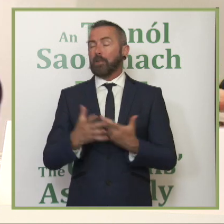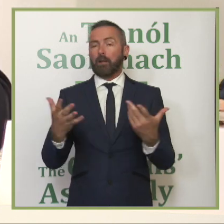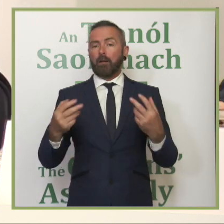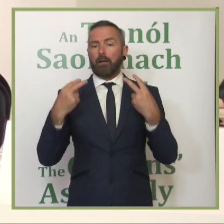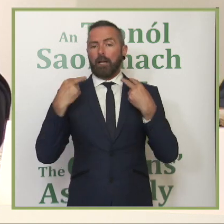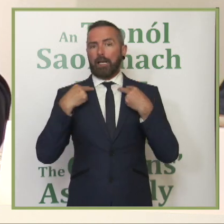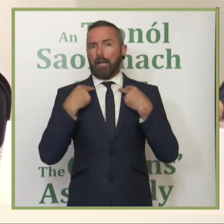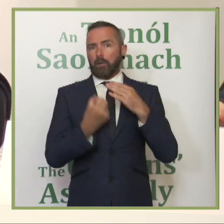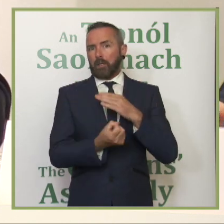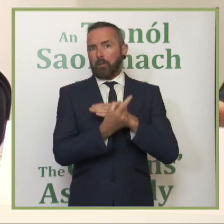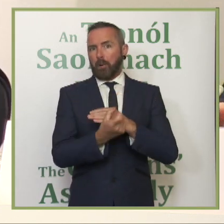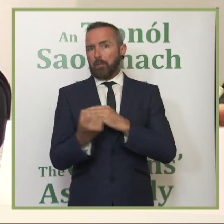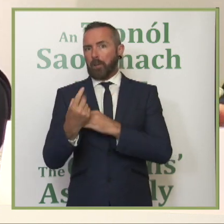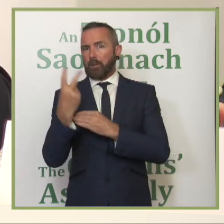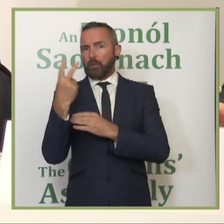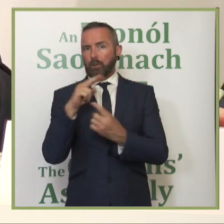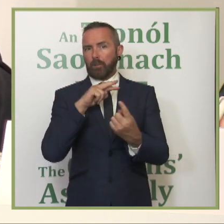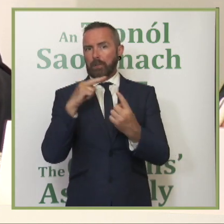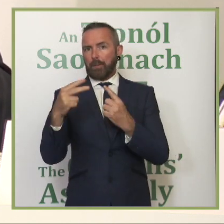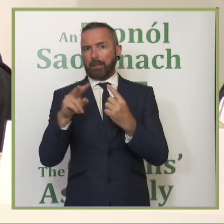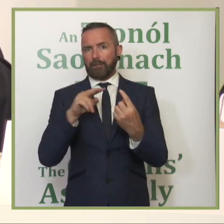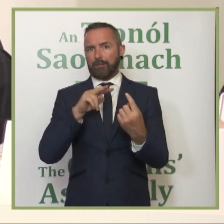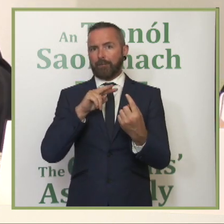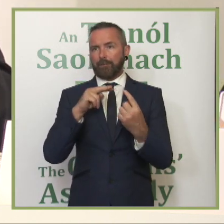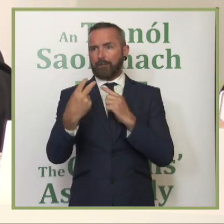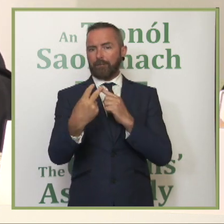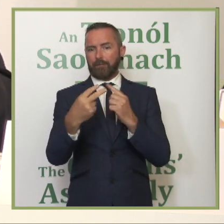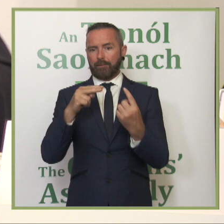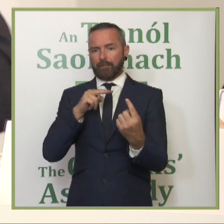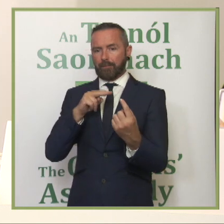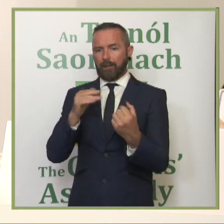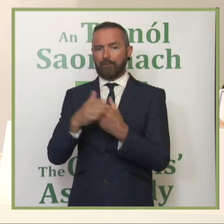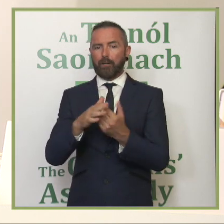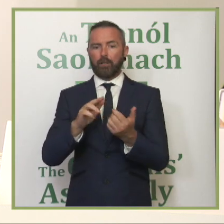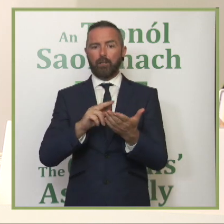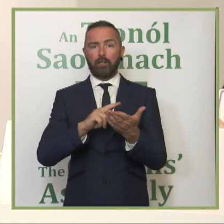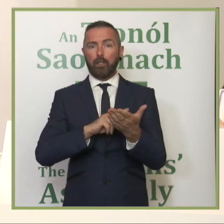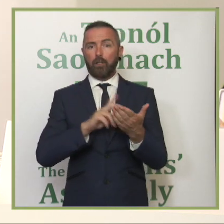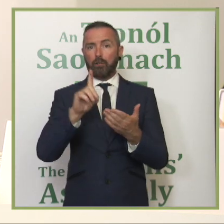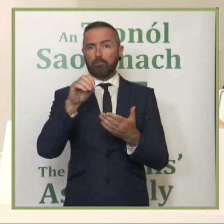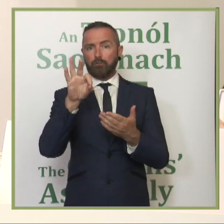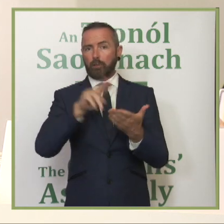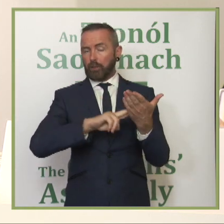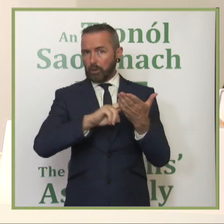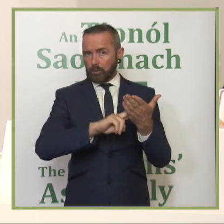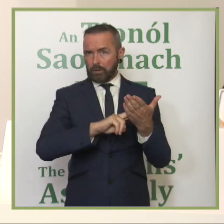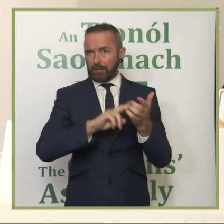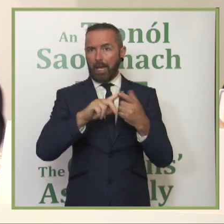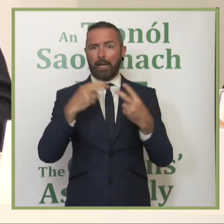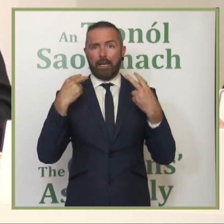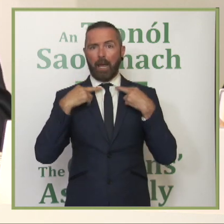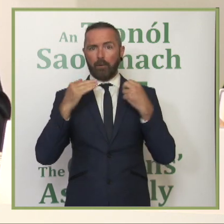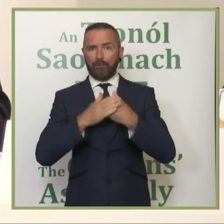up from two perspectives, both the language that's used in terms of drug use and the language that might be used in the deliberations and discussions at the